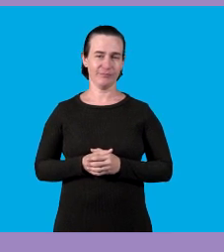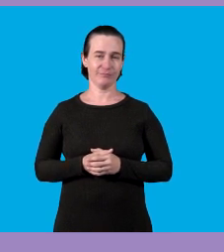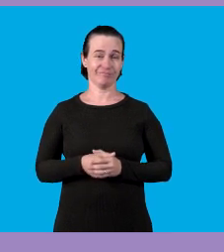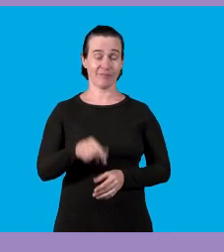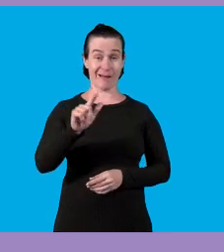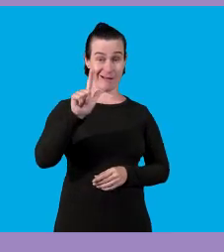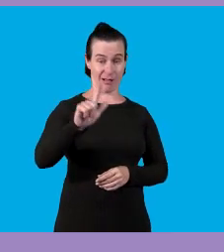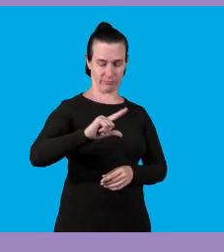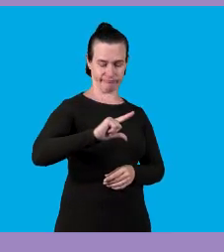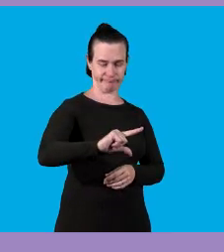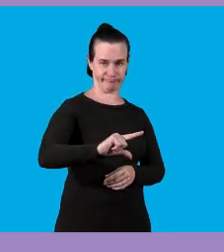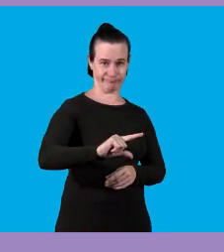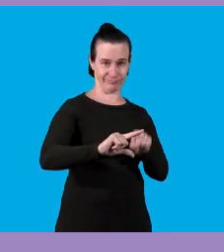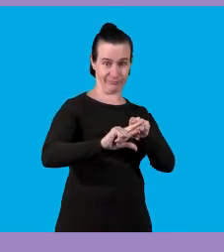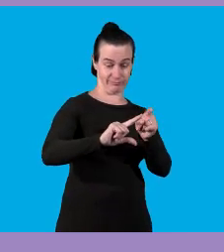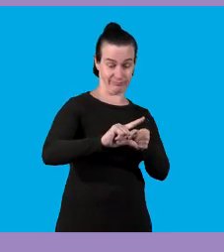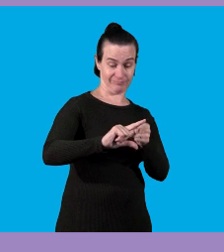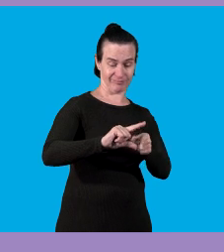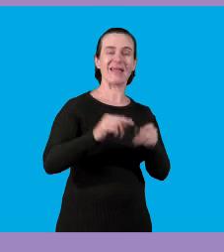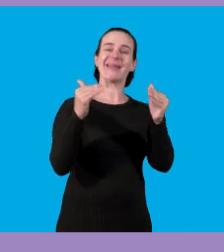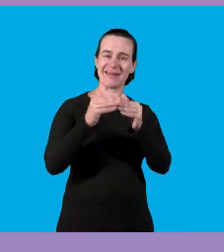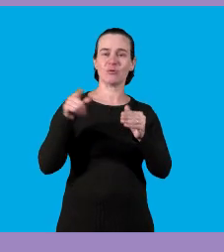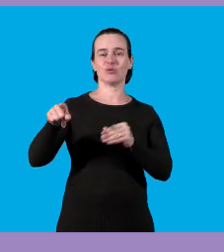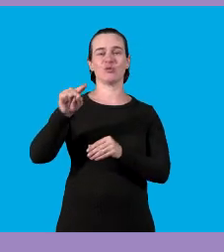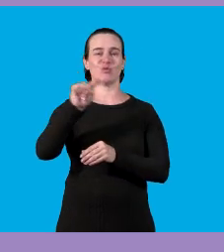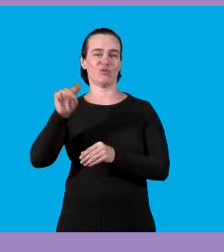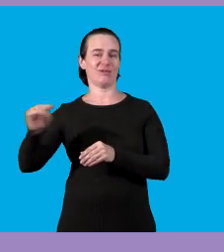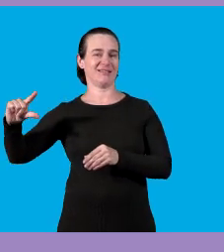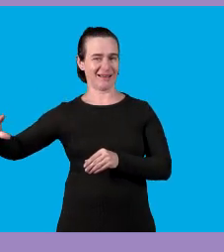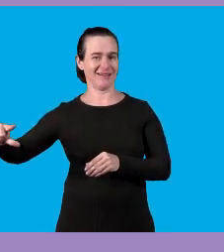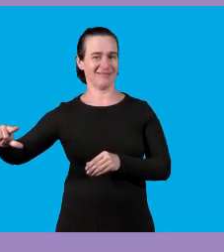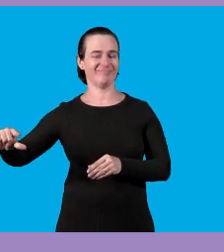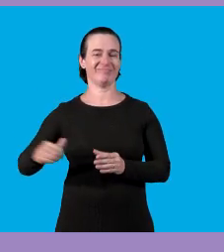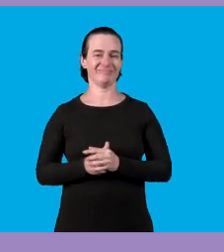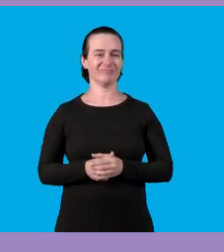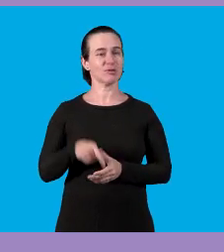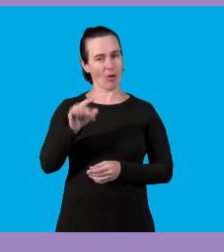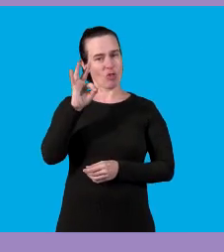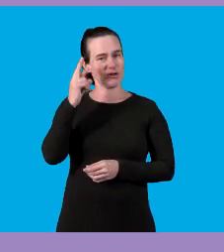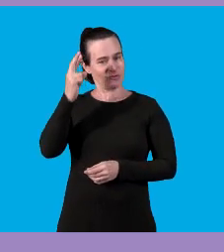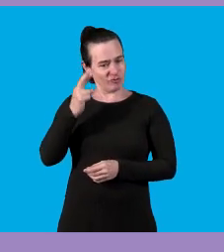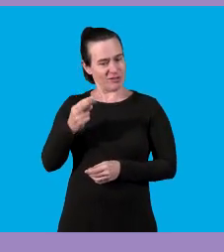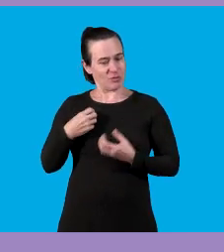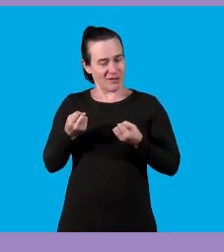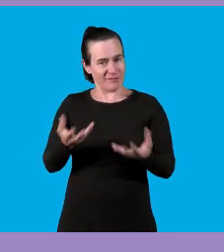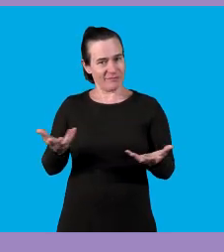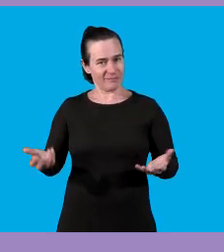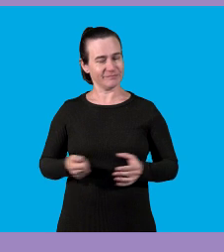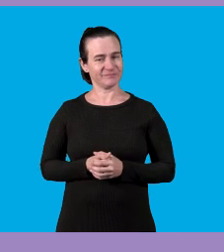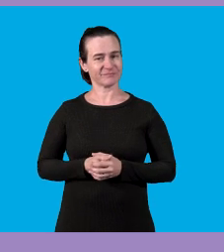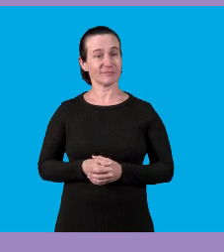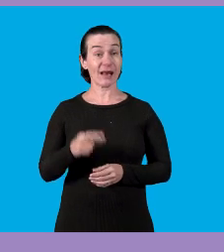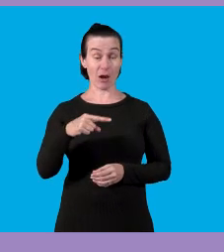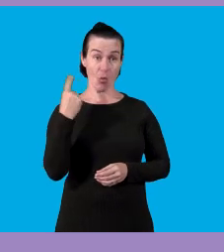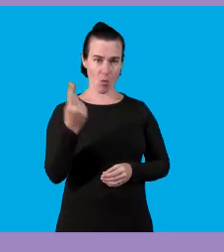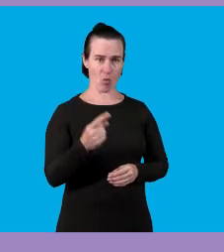angle L equals to angle Z. And now that we have used the three reasons and all of them are